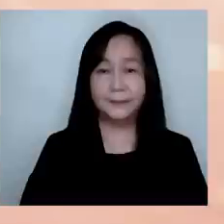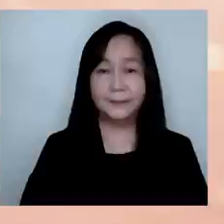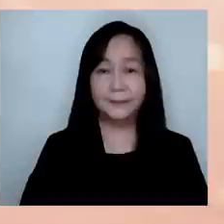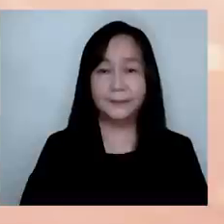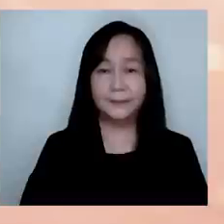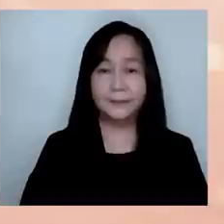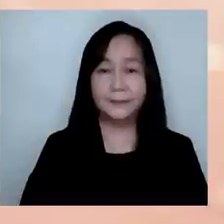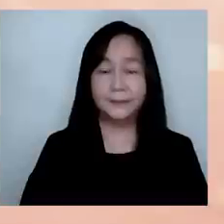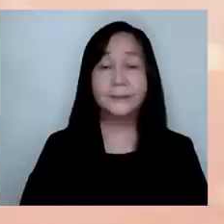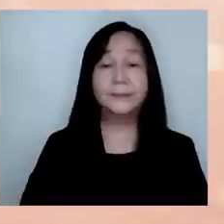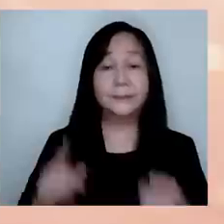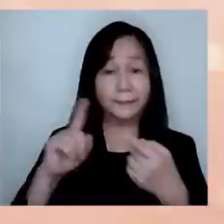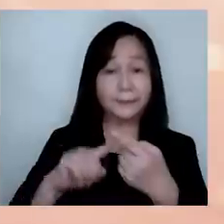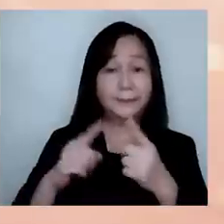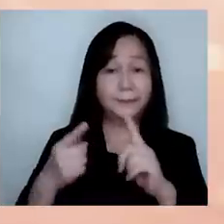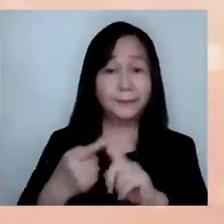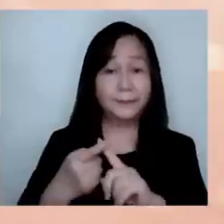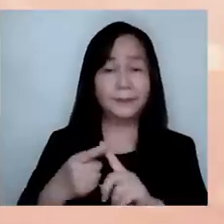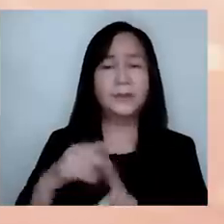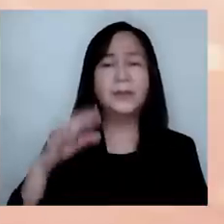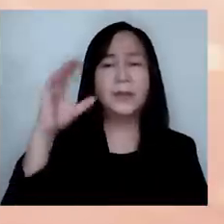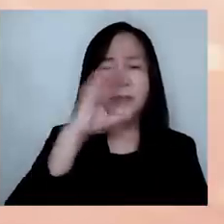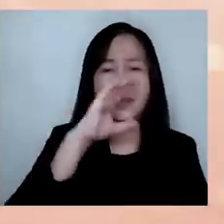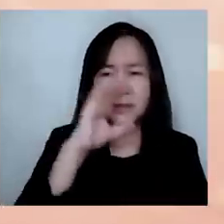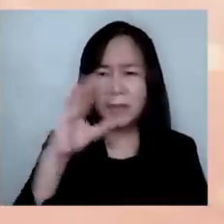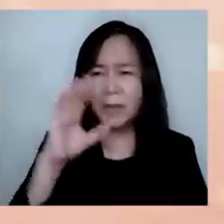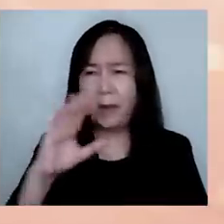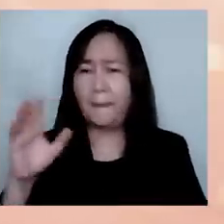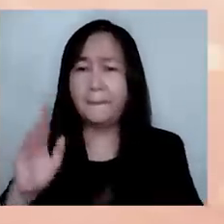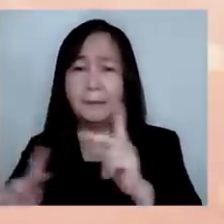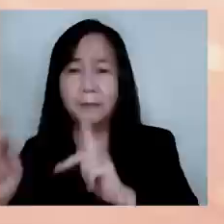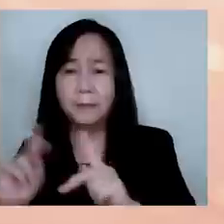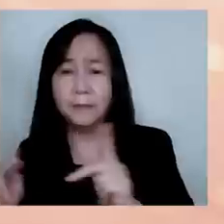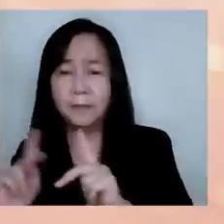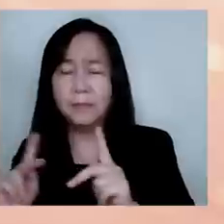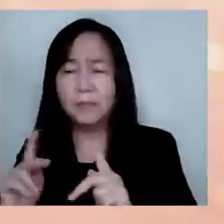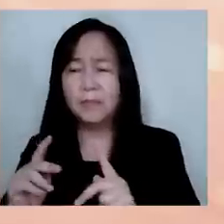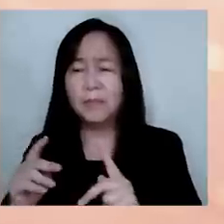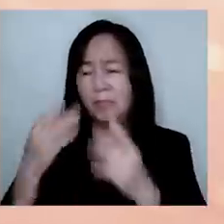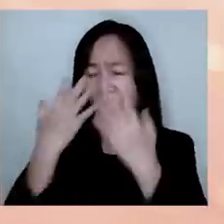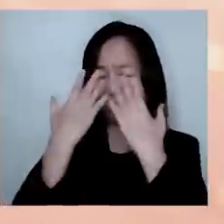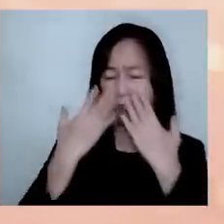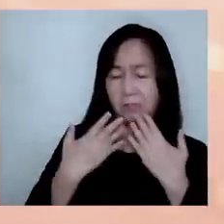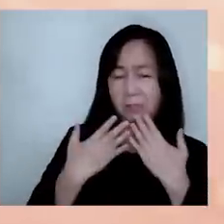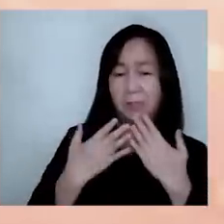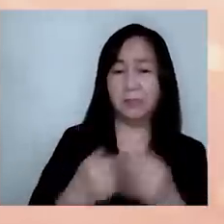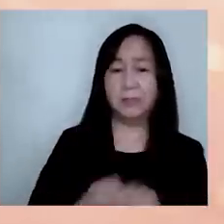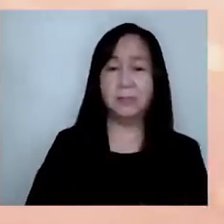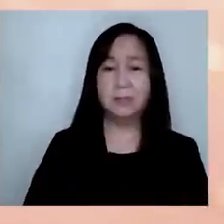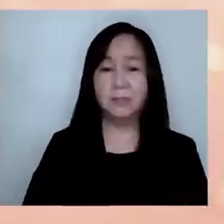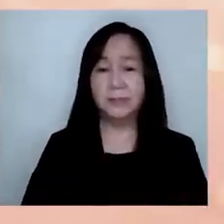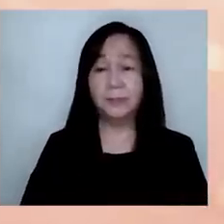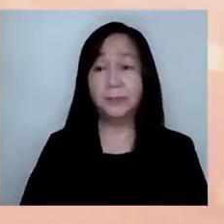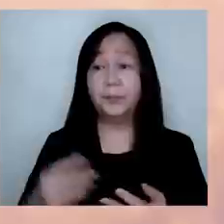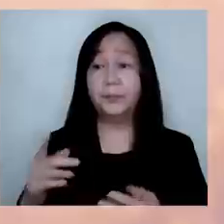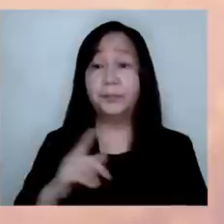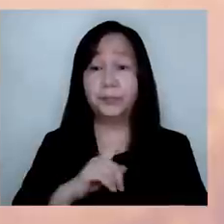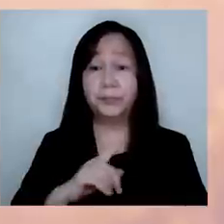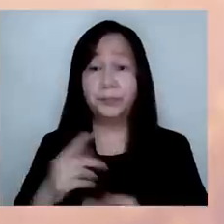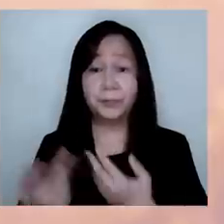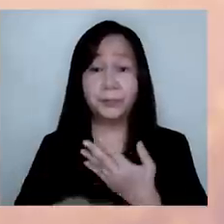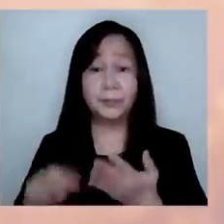friends seek out those looking downcast that's what the reason Lord did during Easter